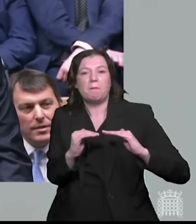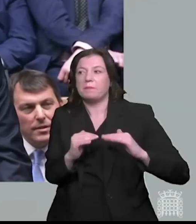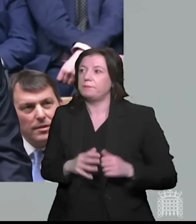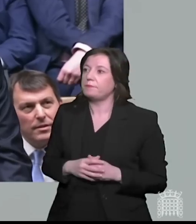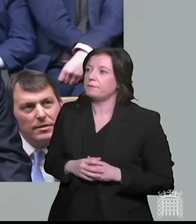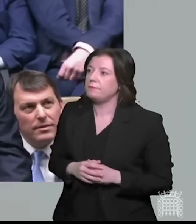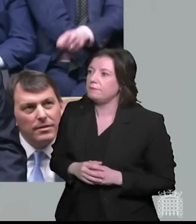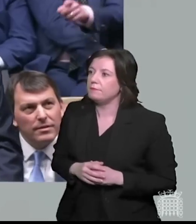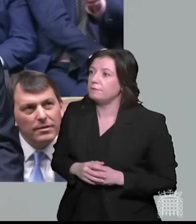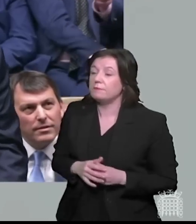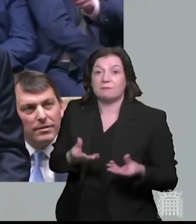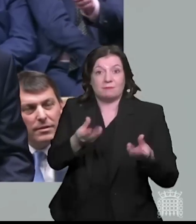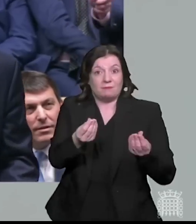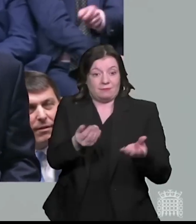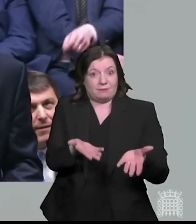High